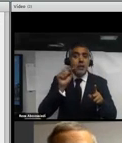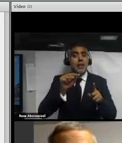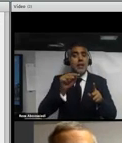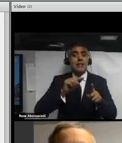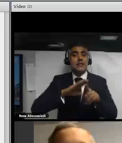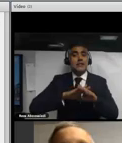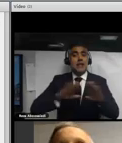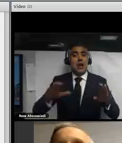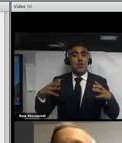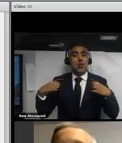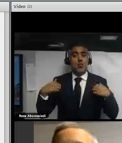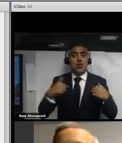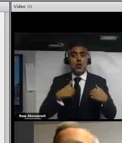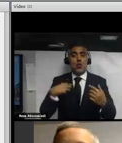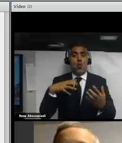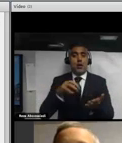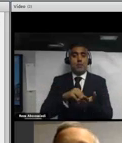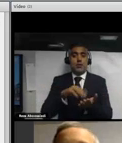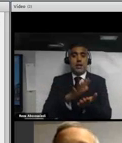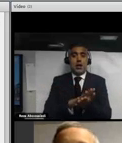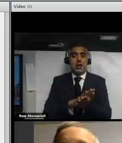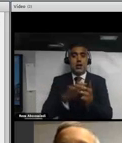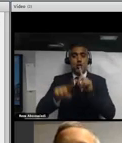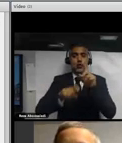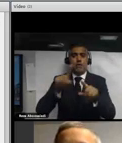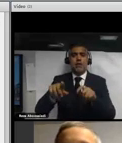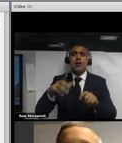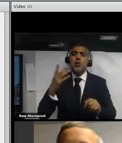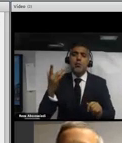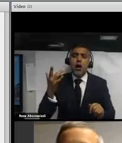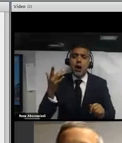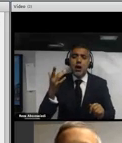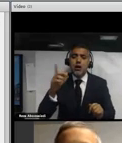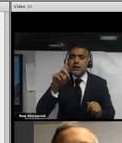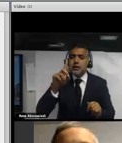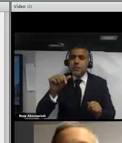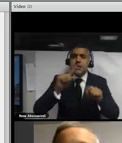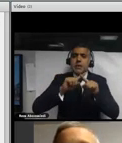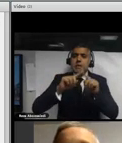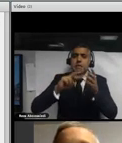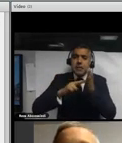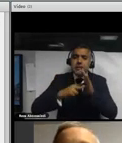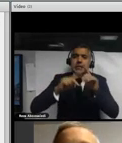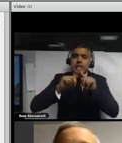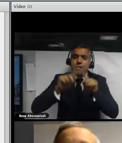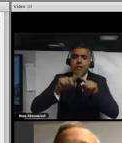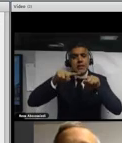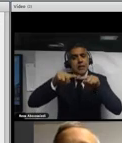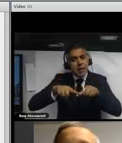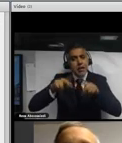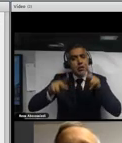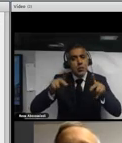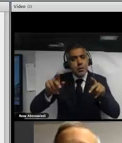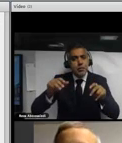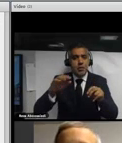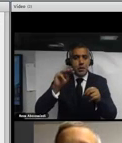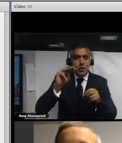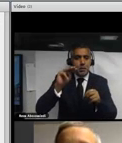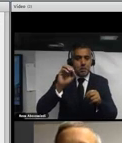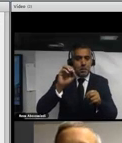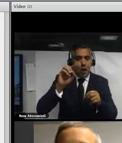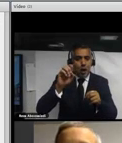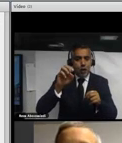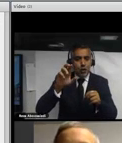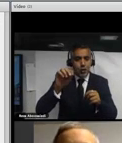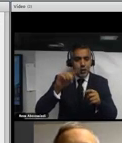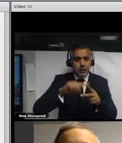on a survey, because disability means different things to different people. The words mildly, moderately, and severely mean different things to